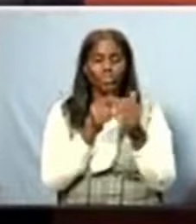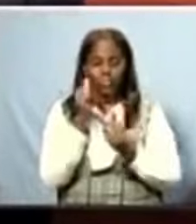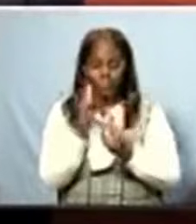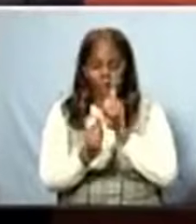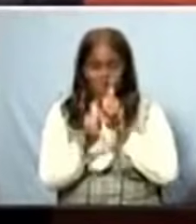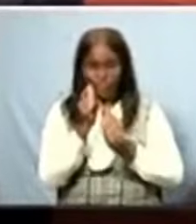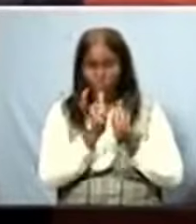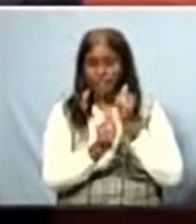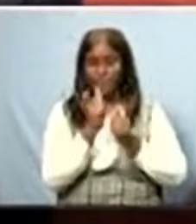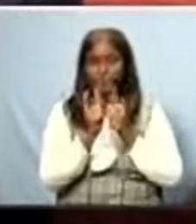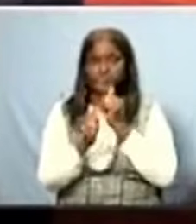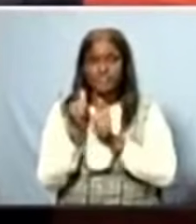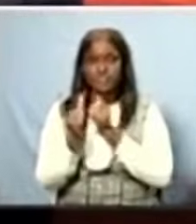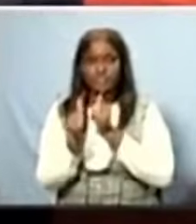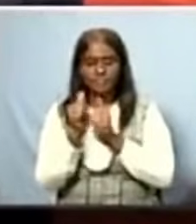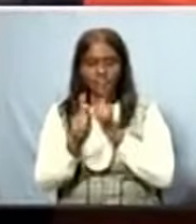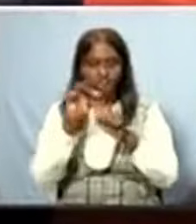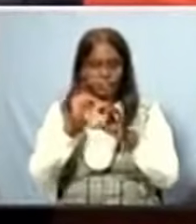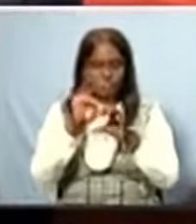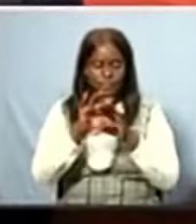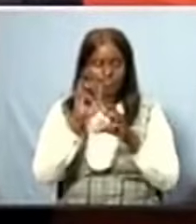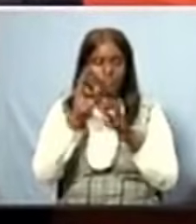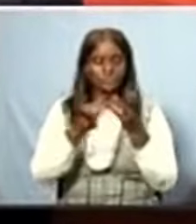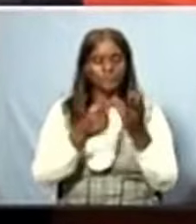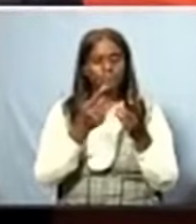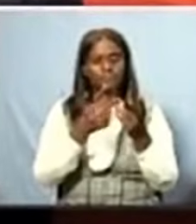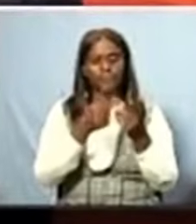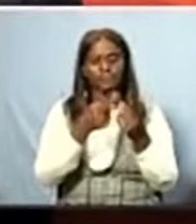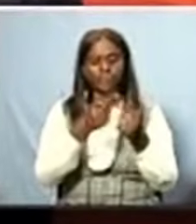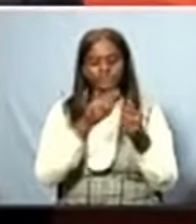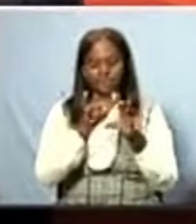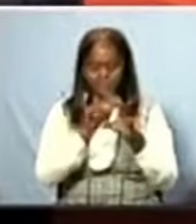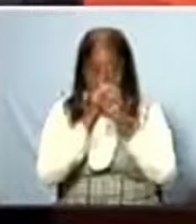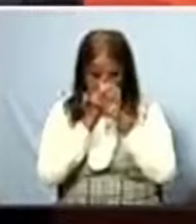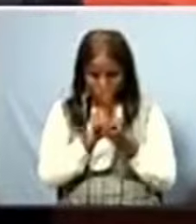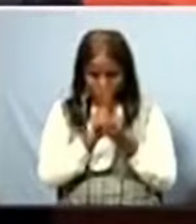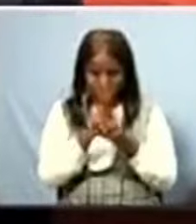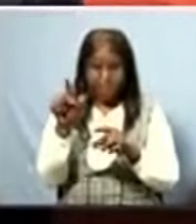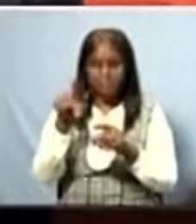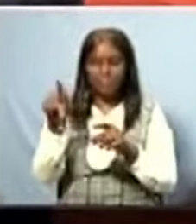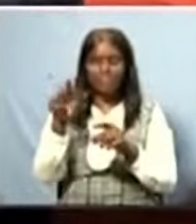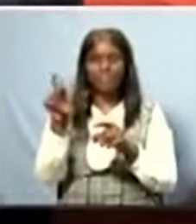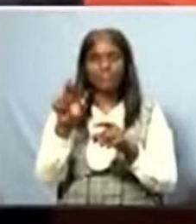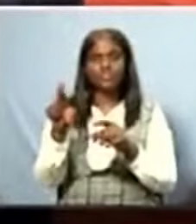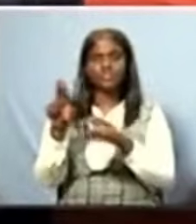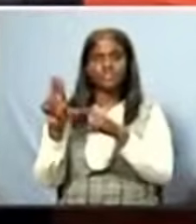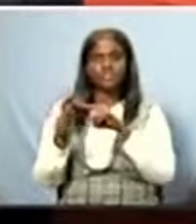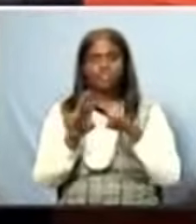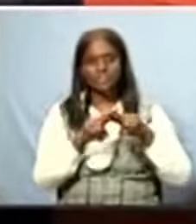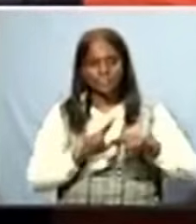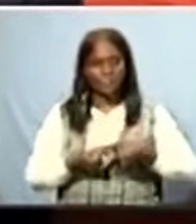which vote will count in determining the PR seats